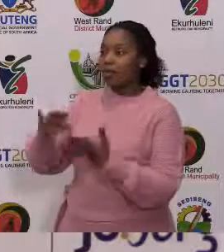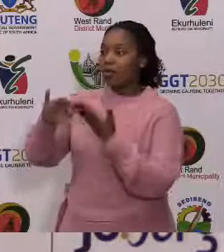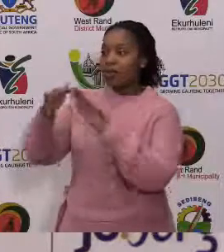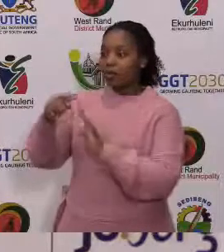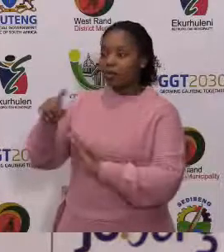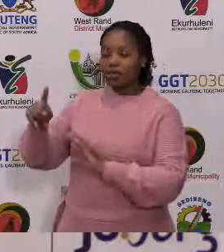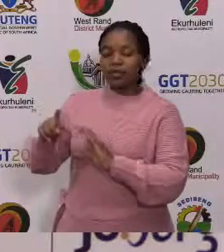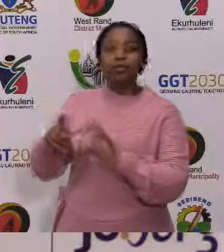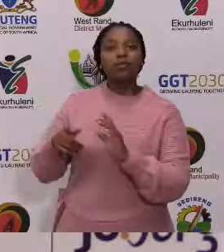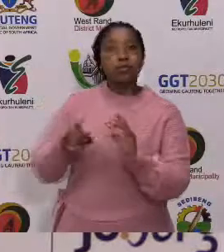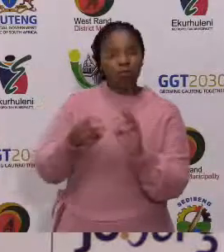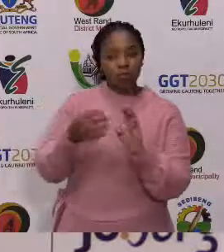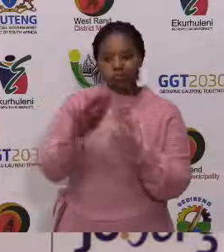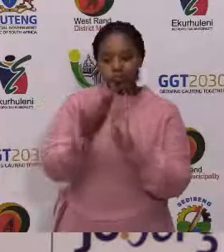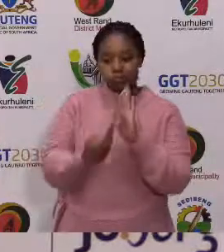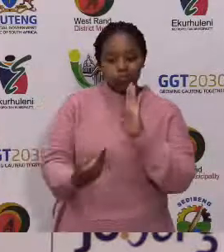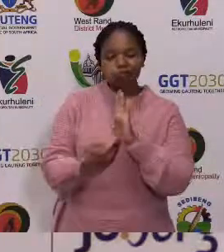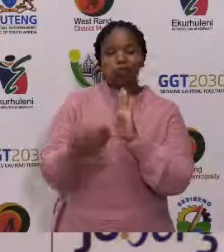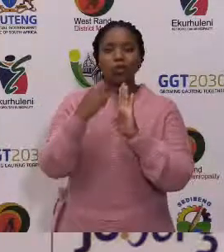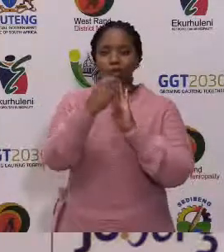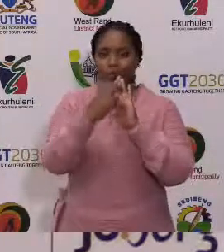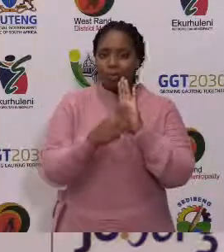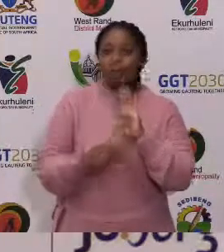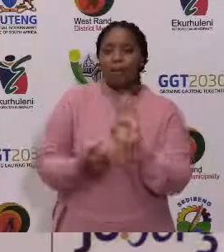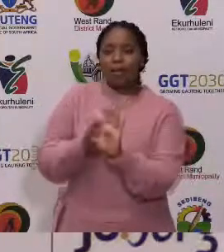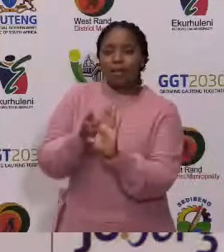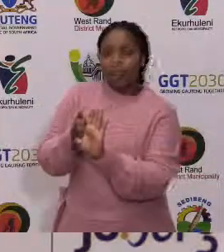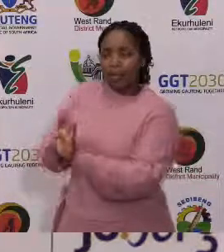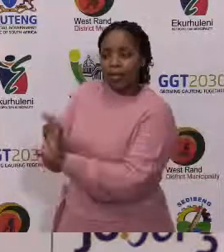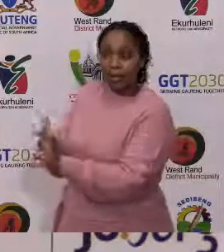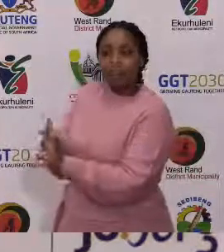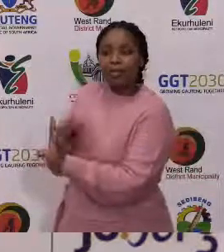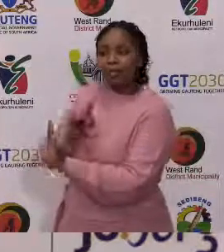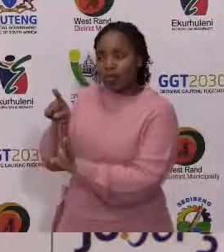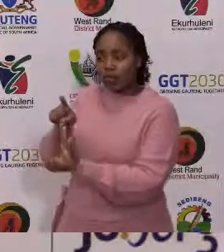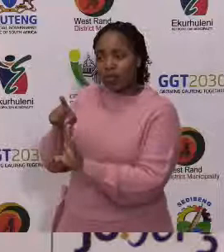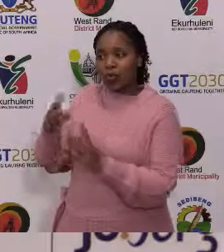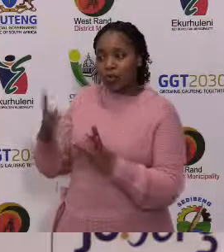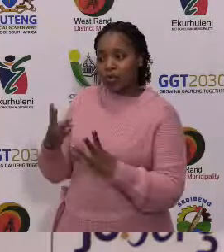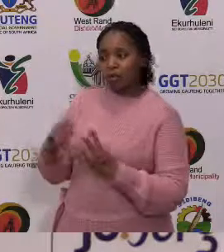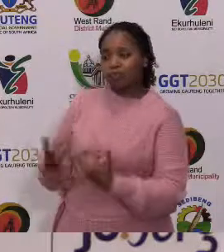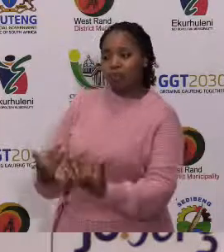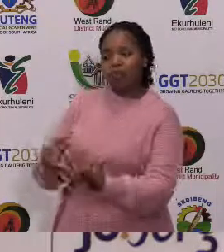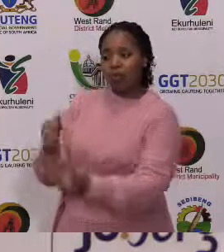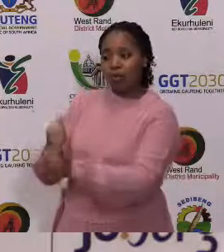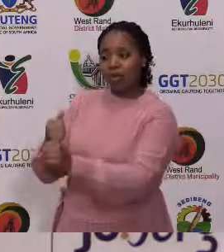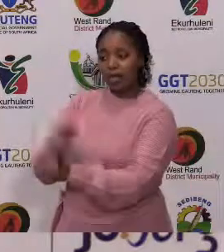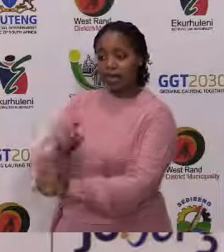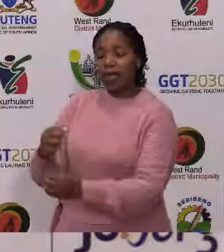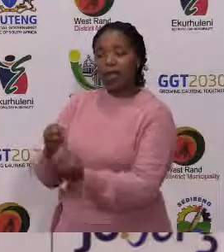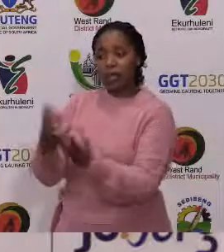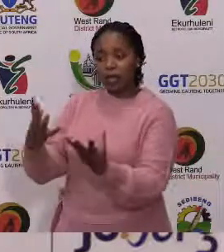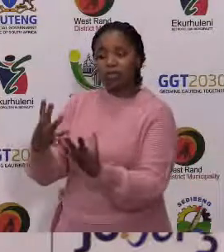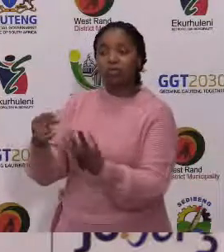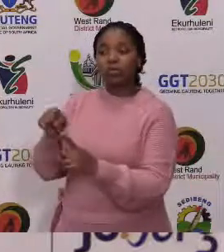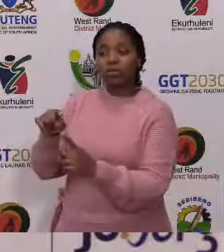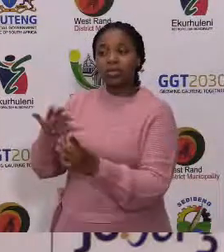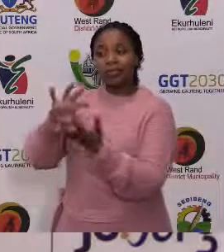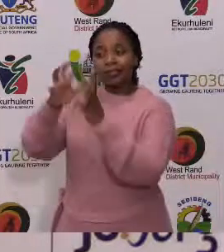people on the ground who are the ones most affected by this